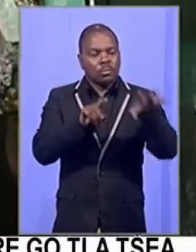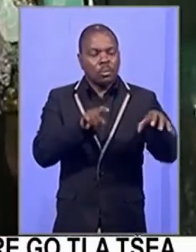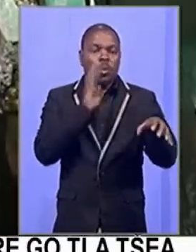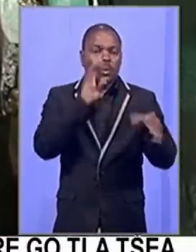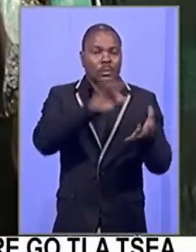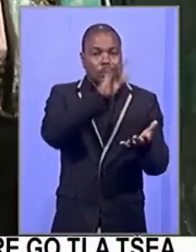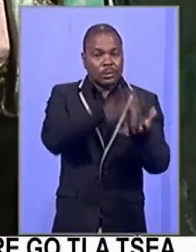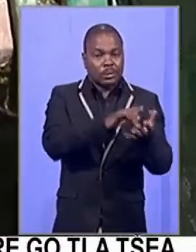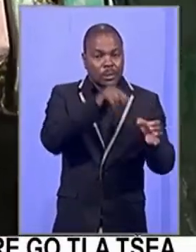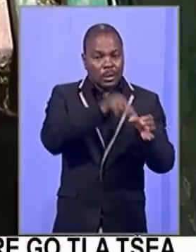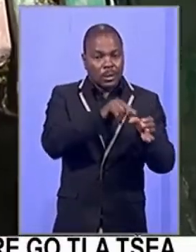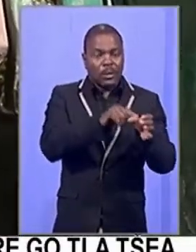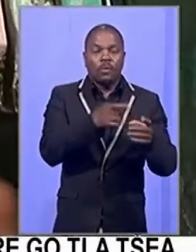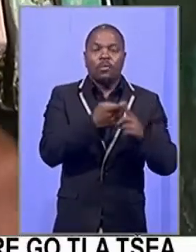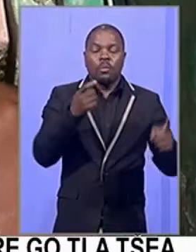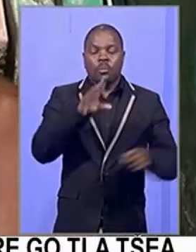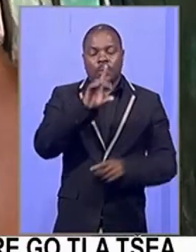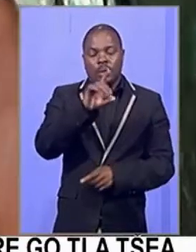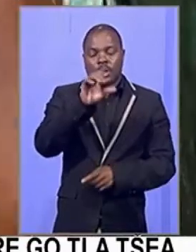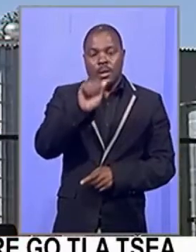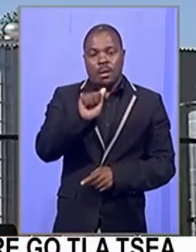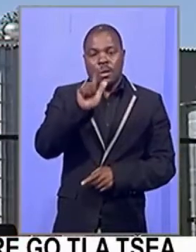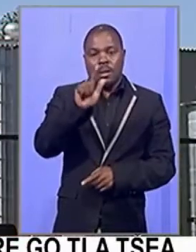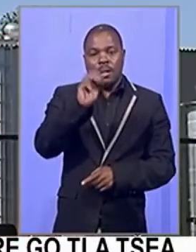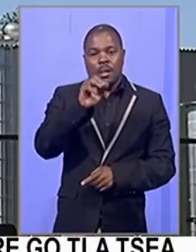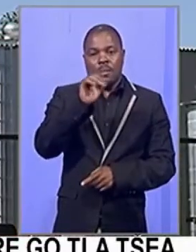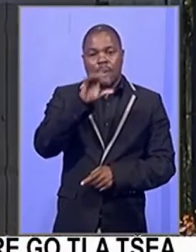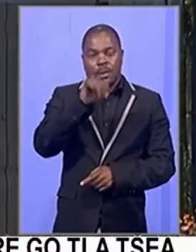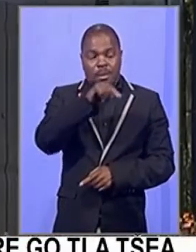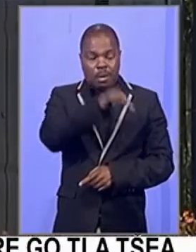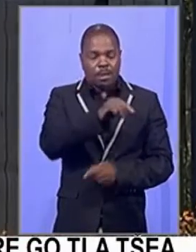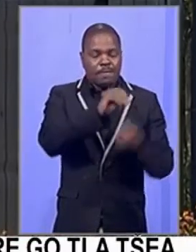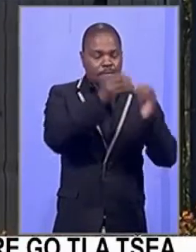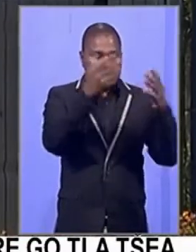ya Damada ye le gore e tla oketša